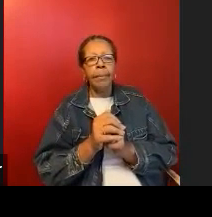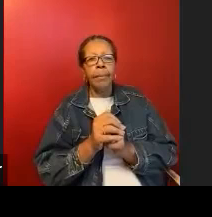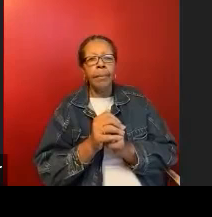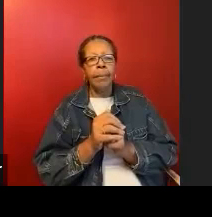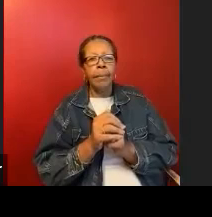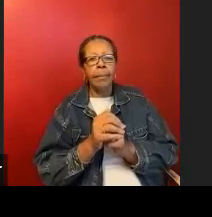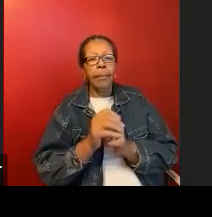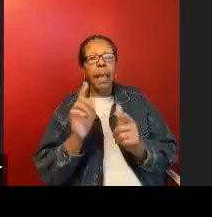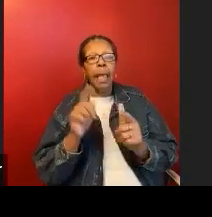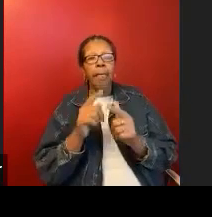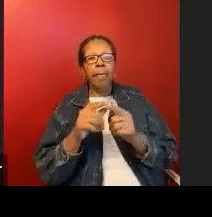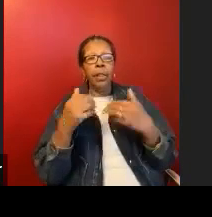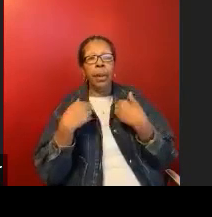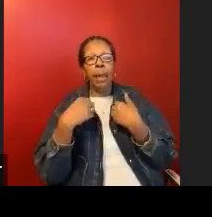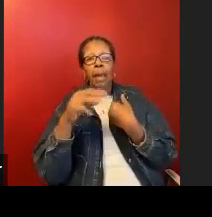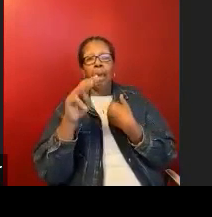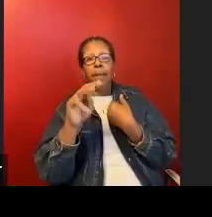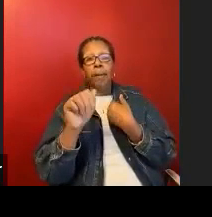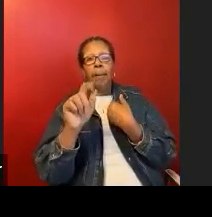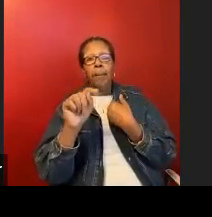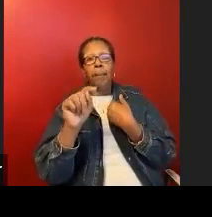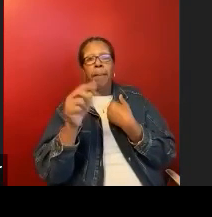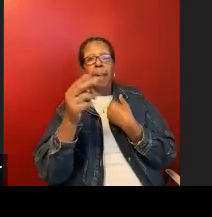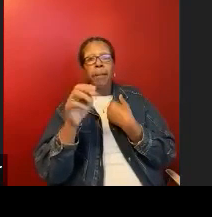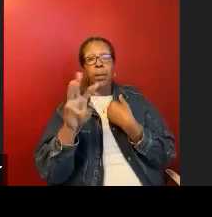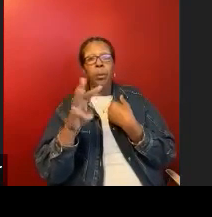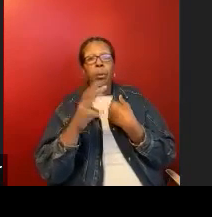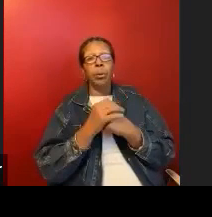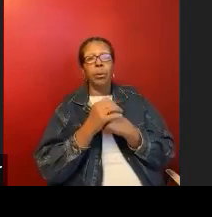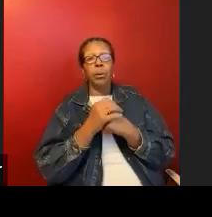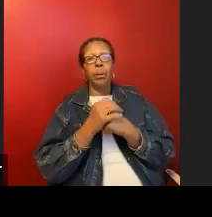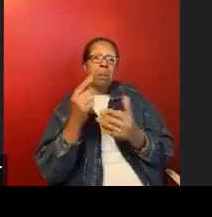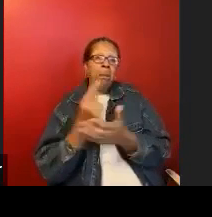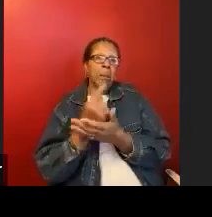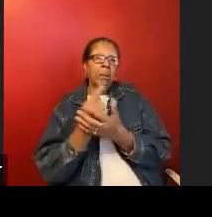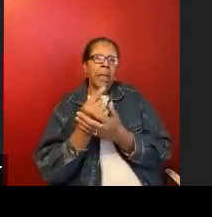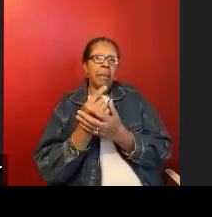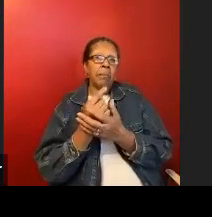And then there's Matthew, and I have an uncle named Matthew. And sometimes they call